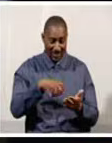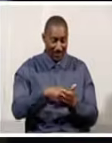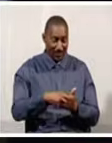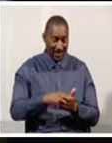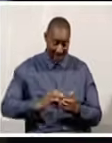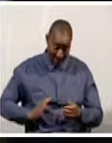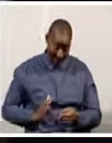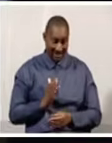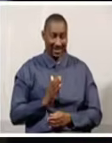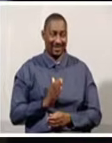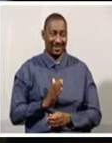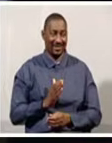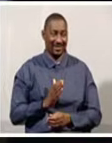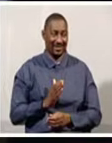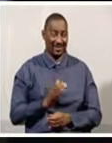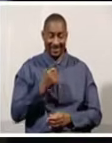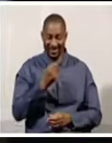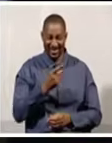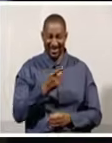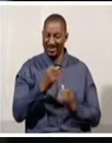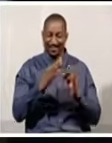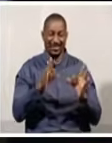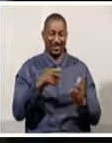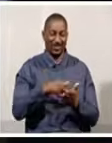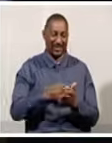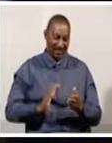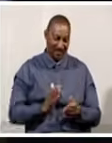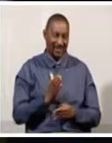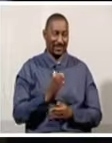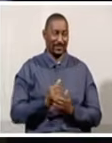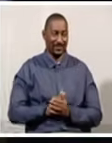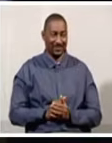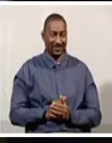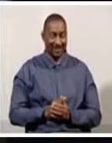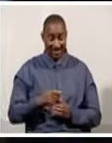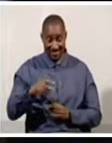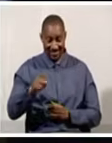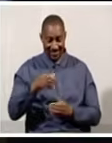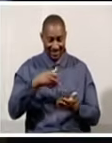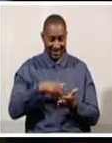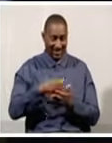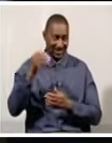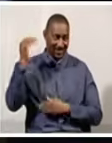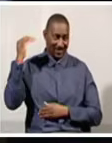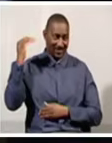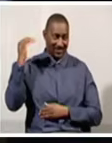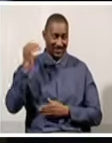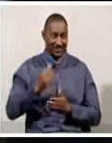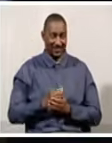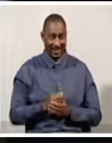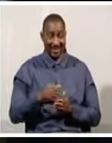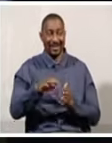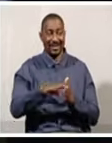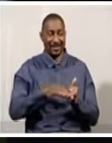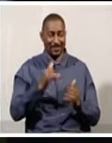no, you can sit anywhere. So for the sake of respect, I thought, let me sit at the back, because I was the last minute invite anyways.